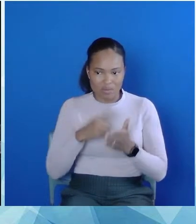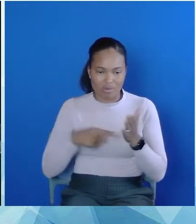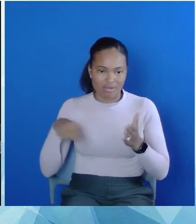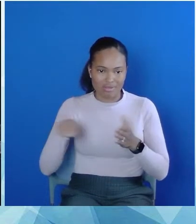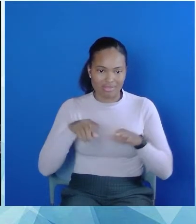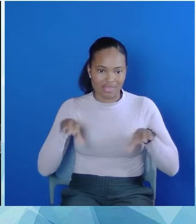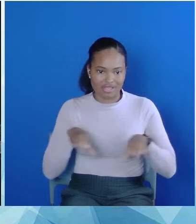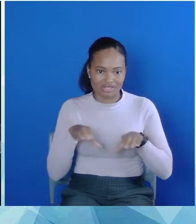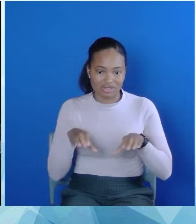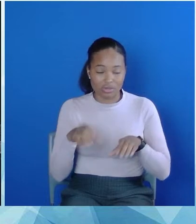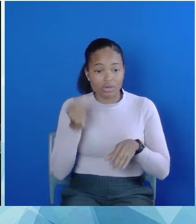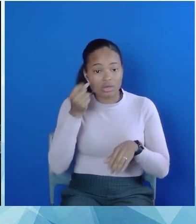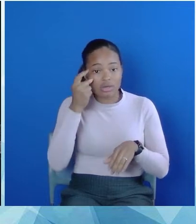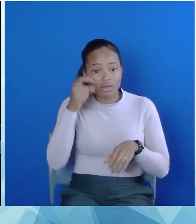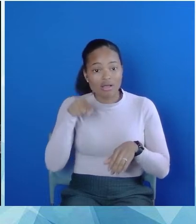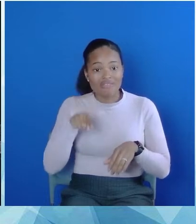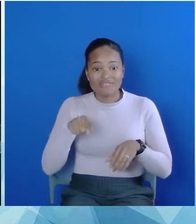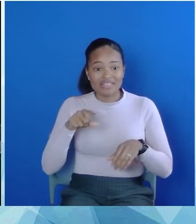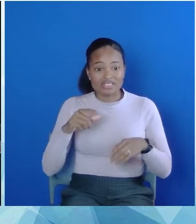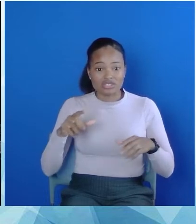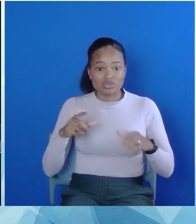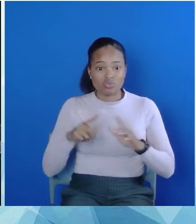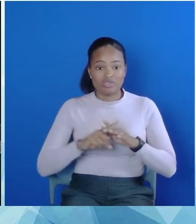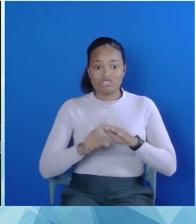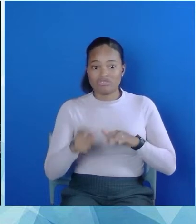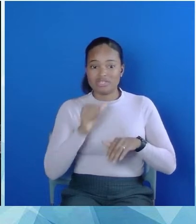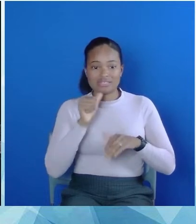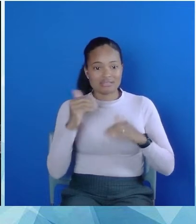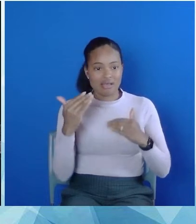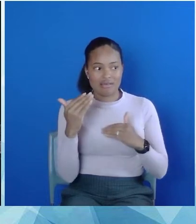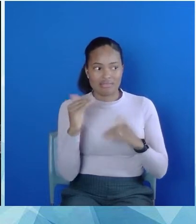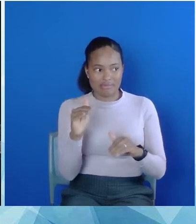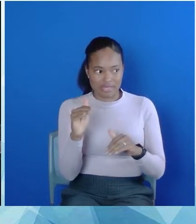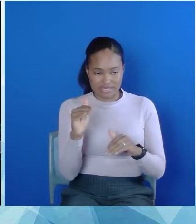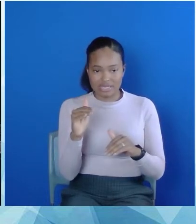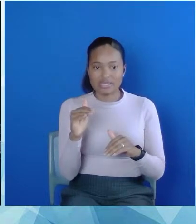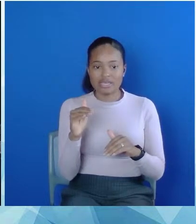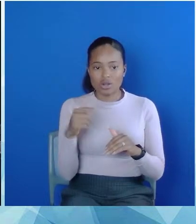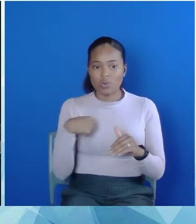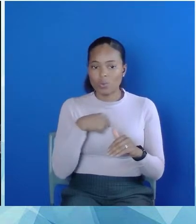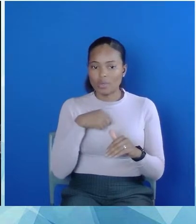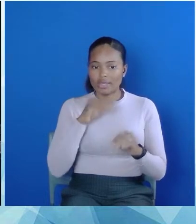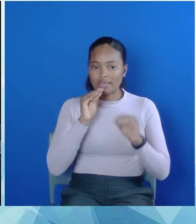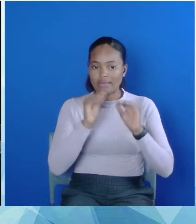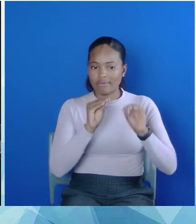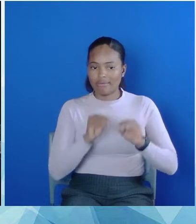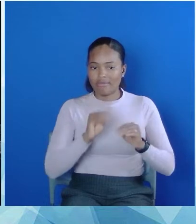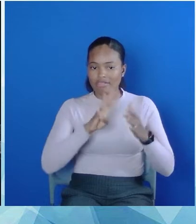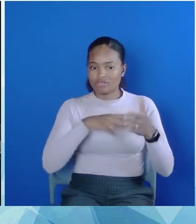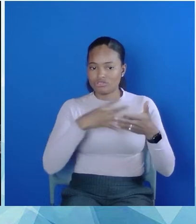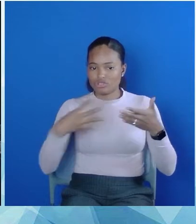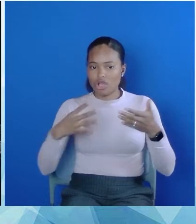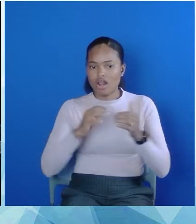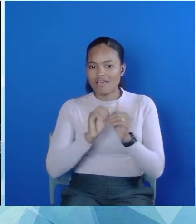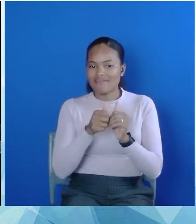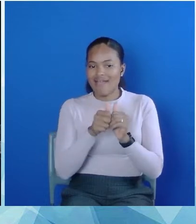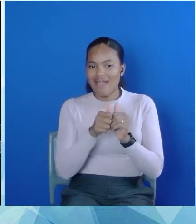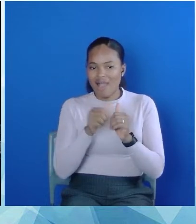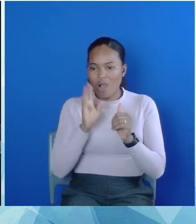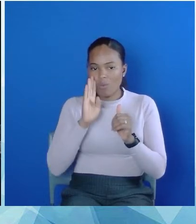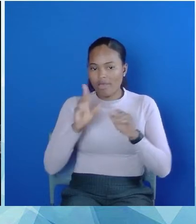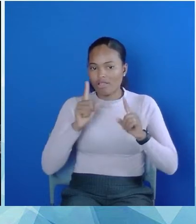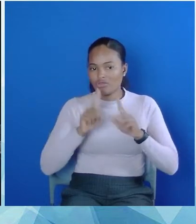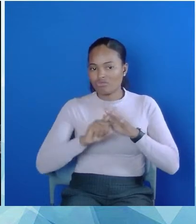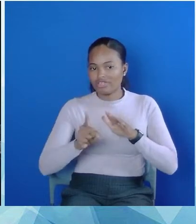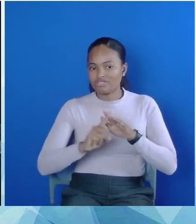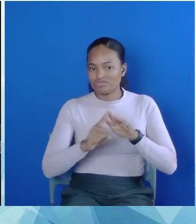There is a chart we put together of how this would fall throughout the year. So this is just for